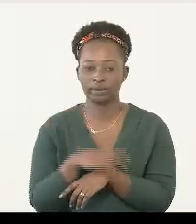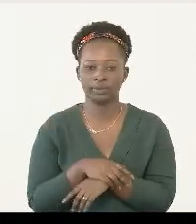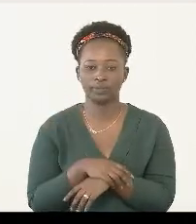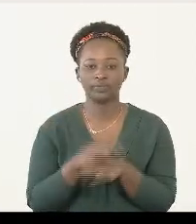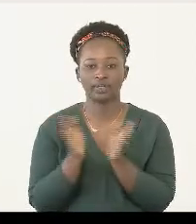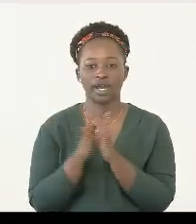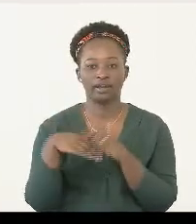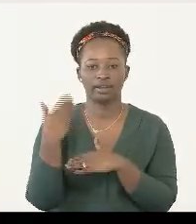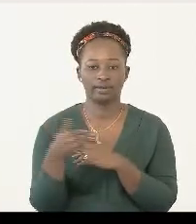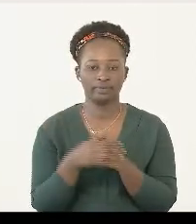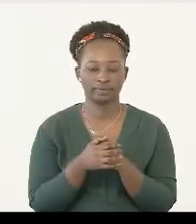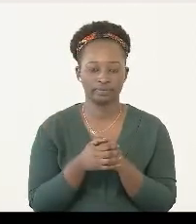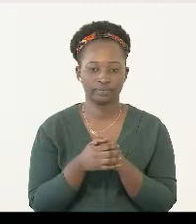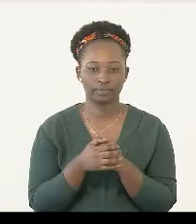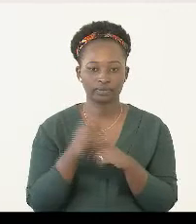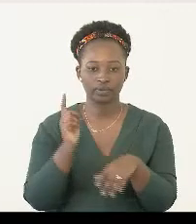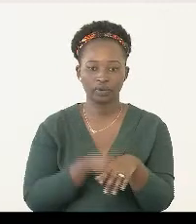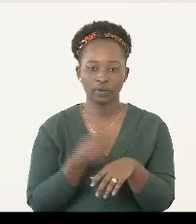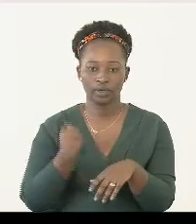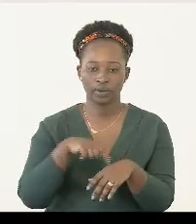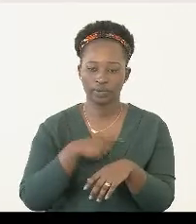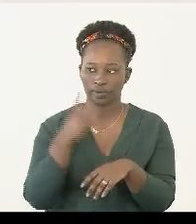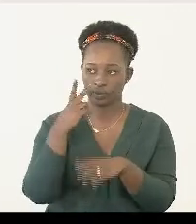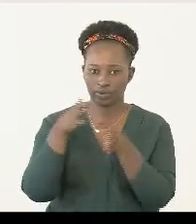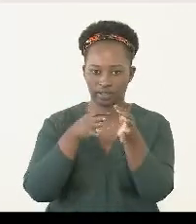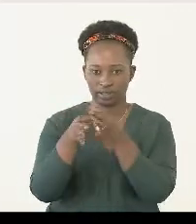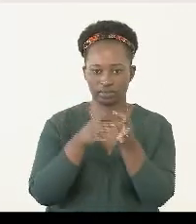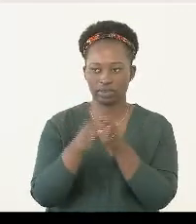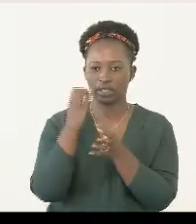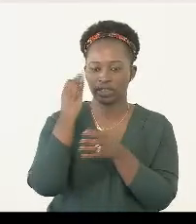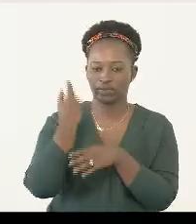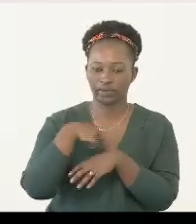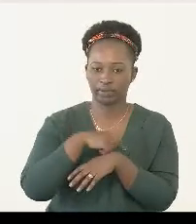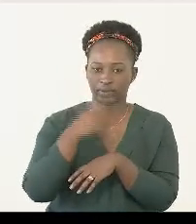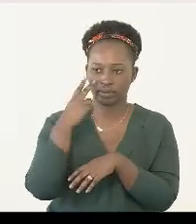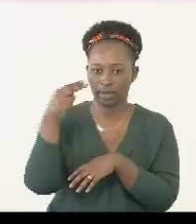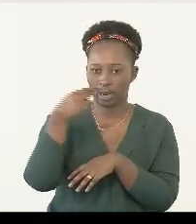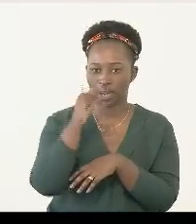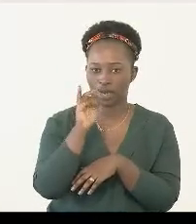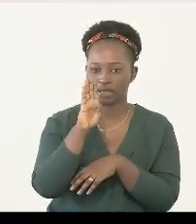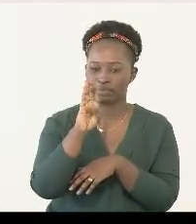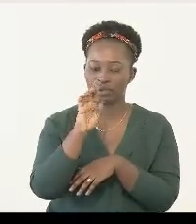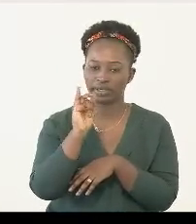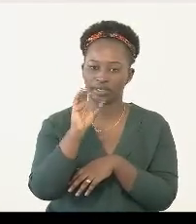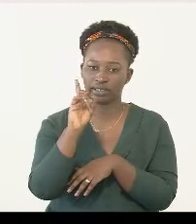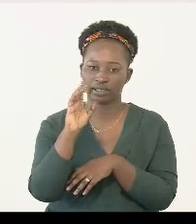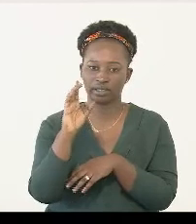And then, when we look at the distribution, if we look at the hybrid, the lighter band,